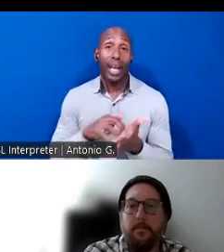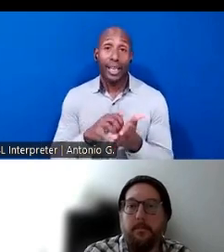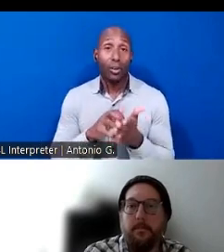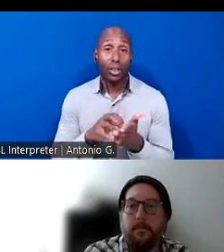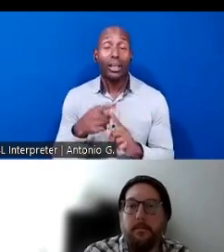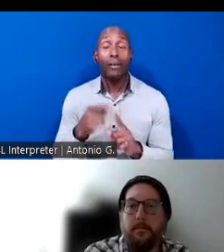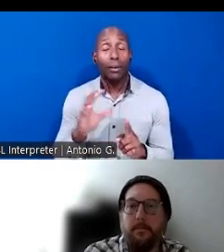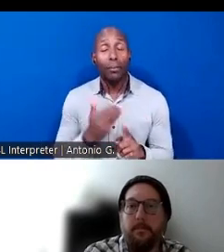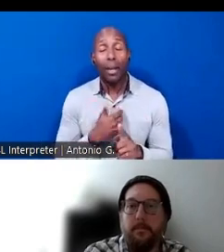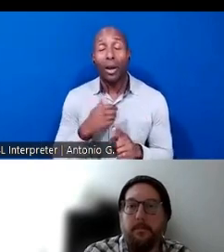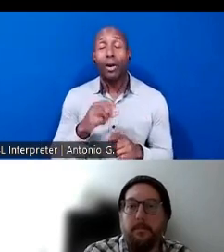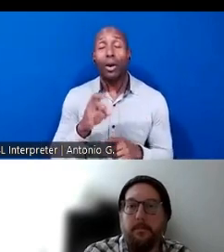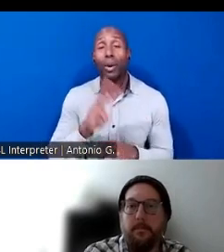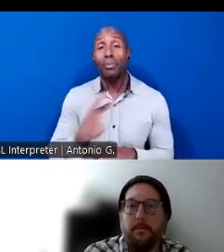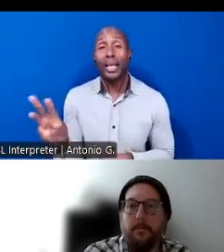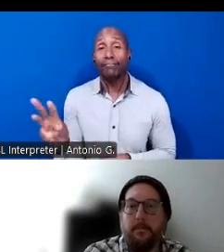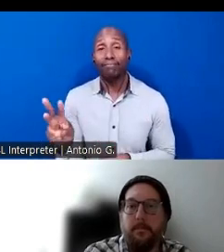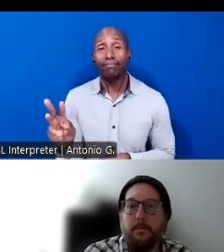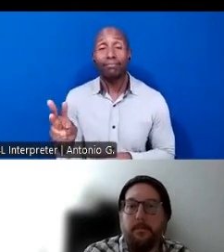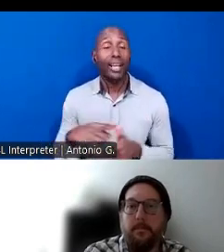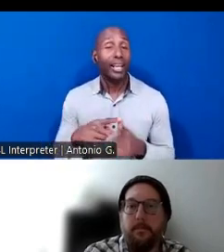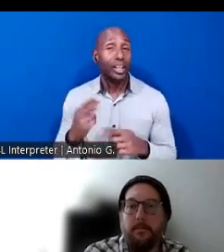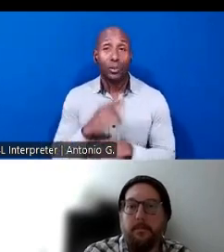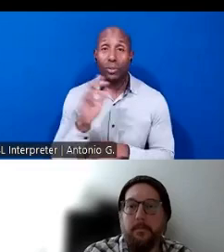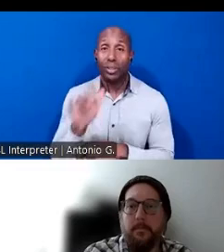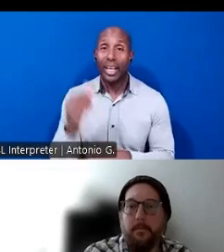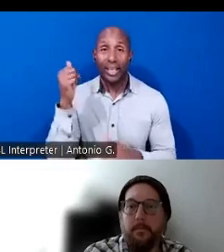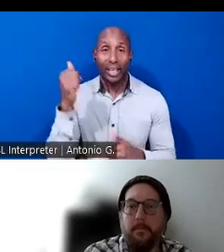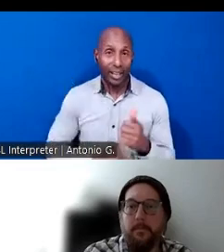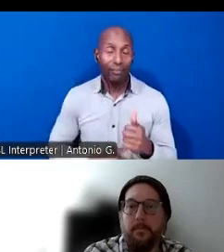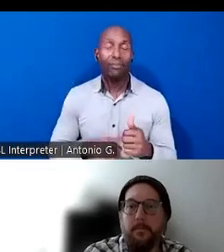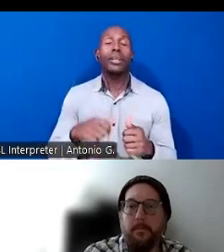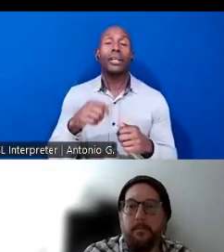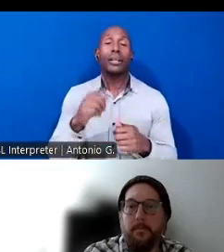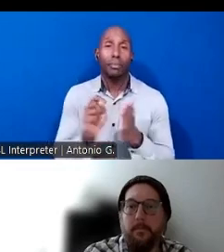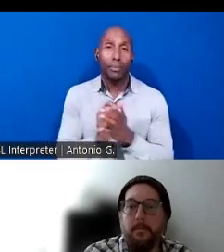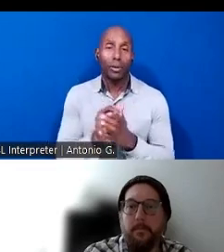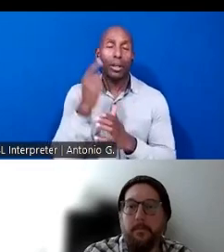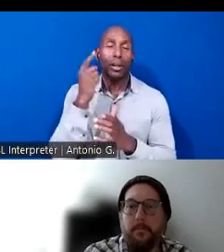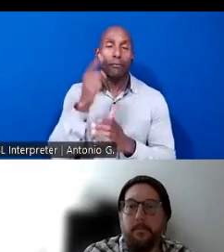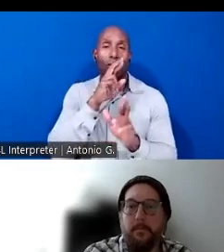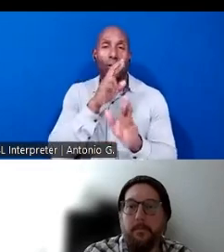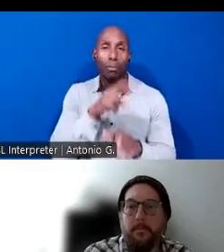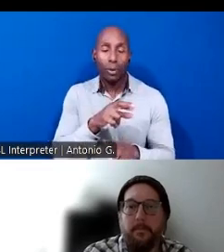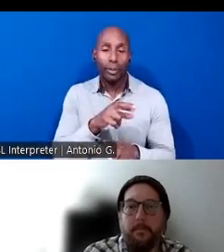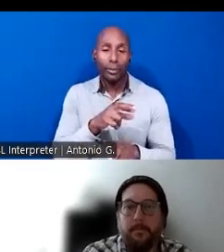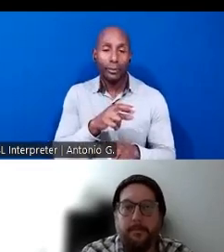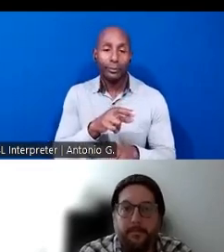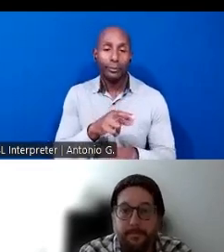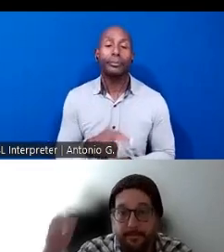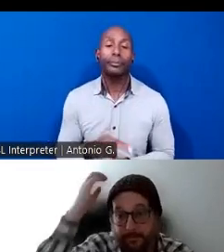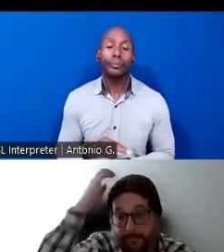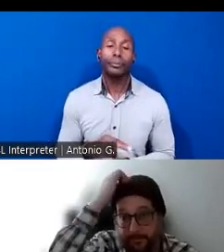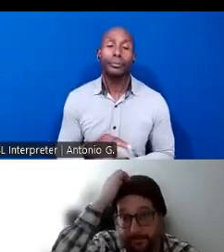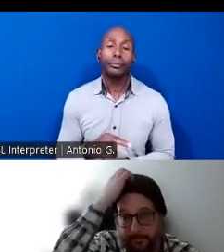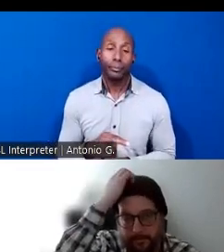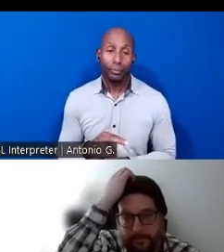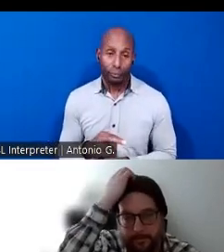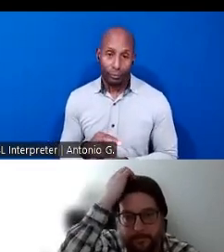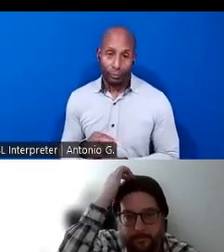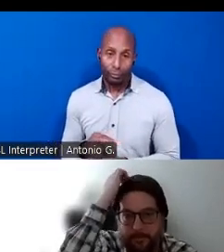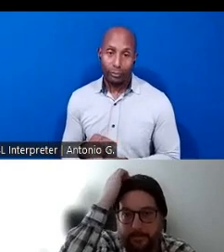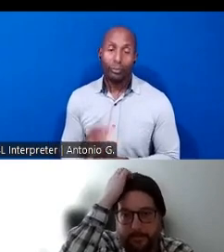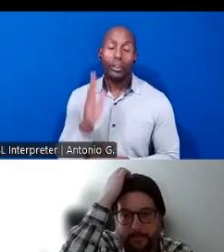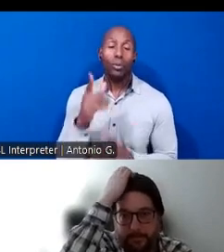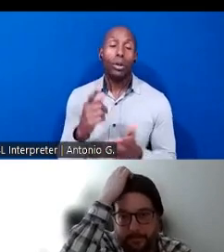reporting period. And we will also review all of the available resources and where to ask for help, not just